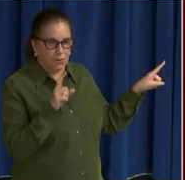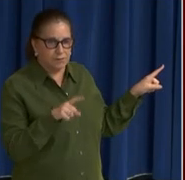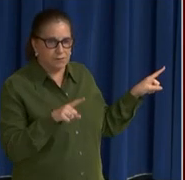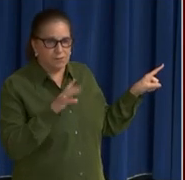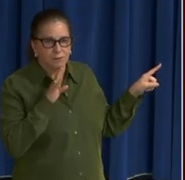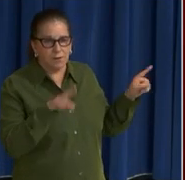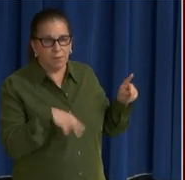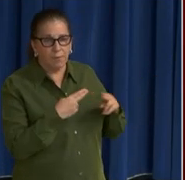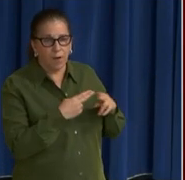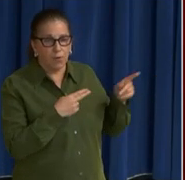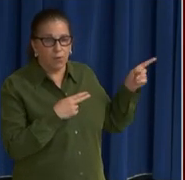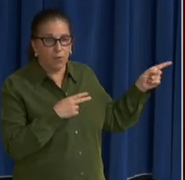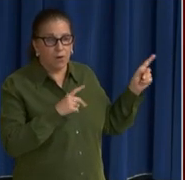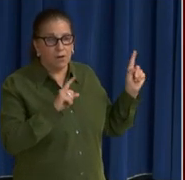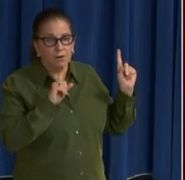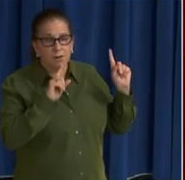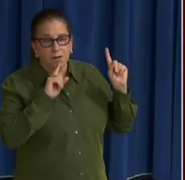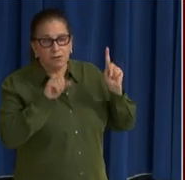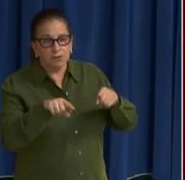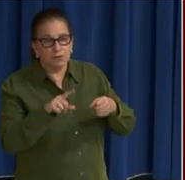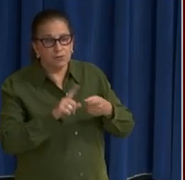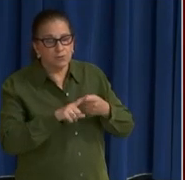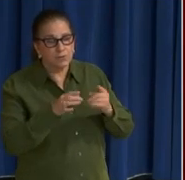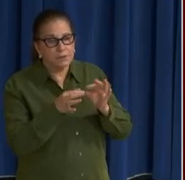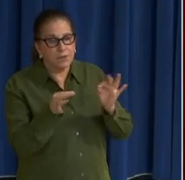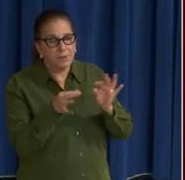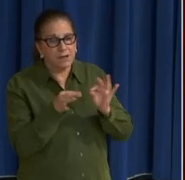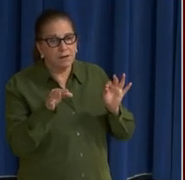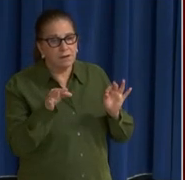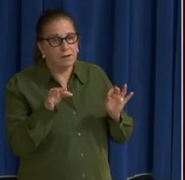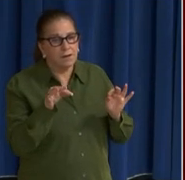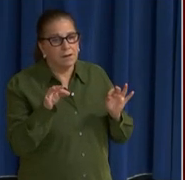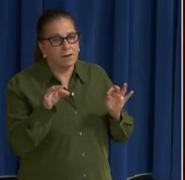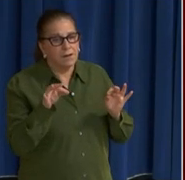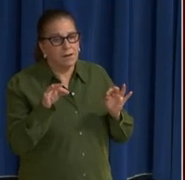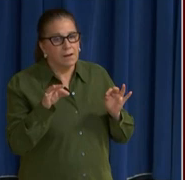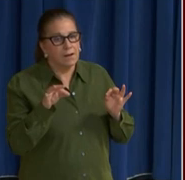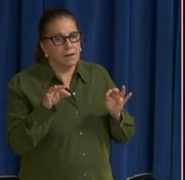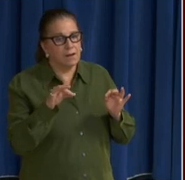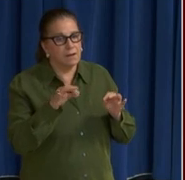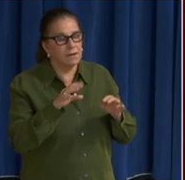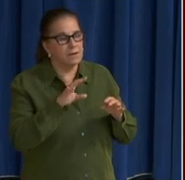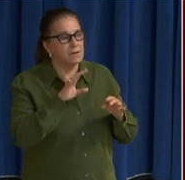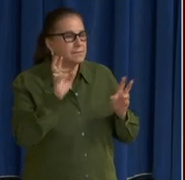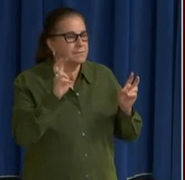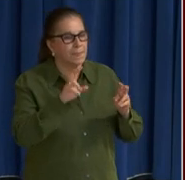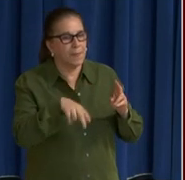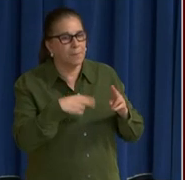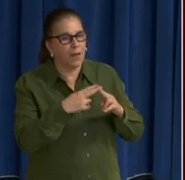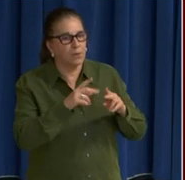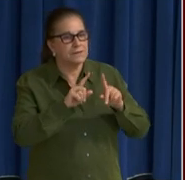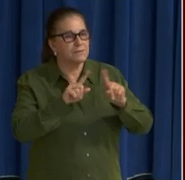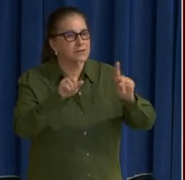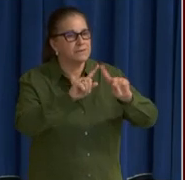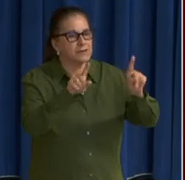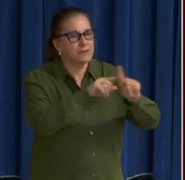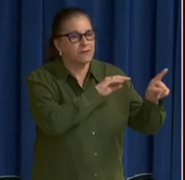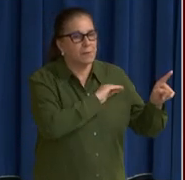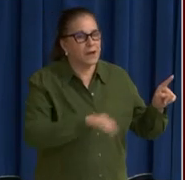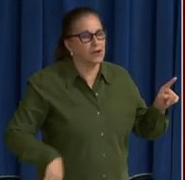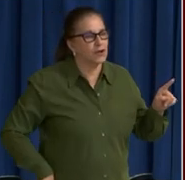and I know you put out a statement with other mayors, but could you respond to President Trump's request